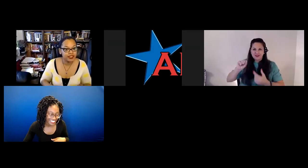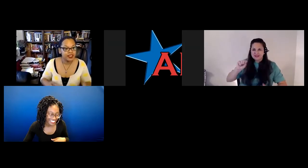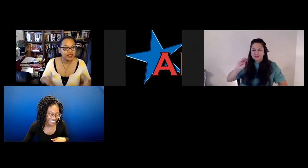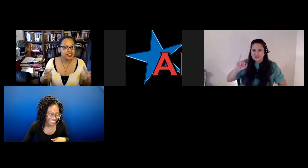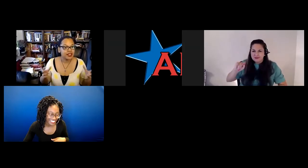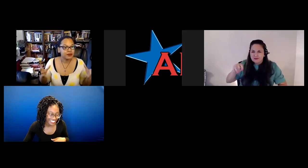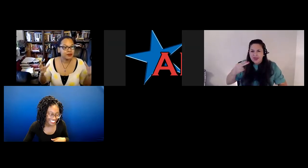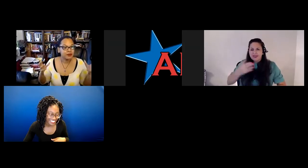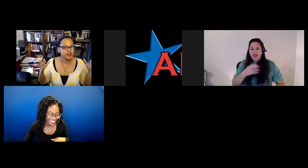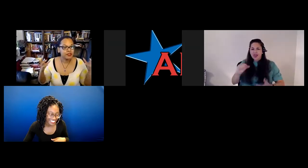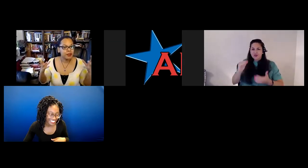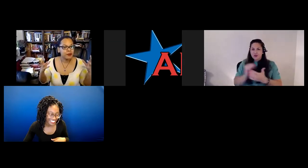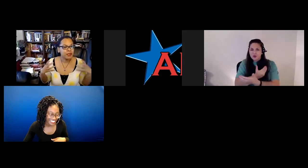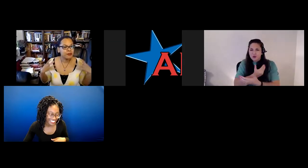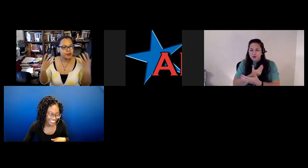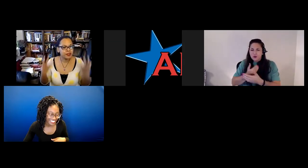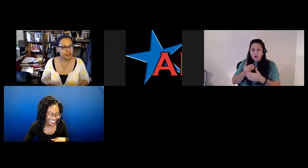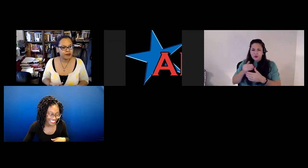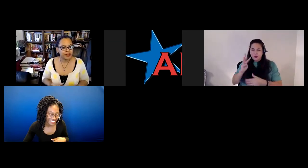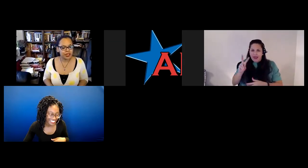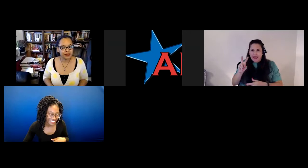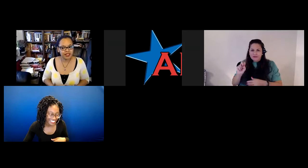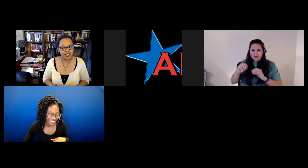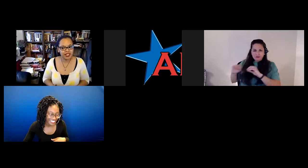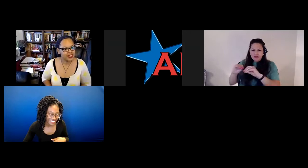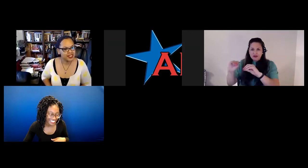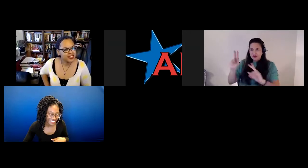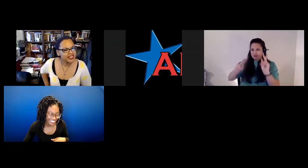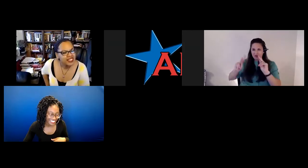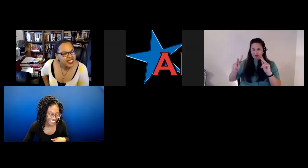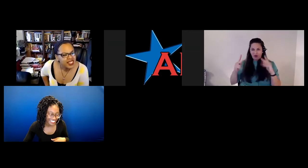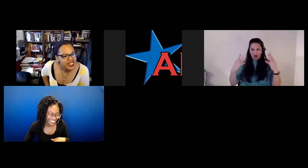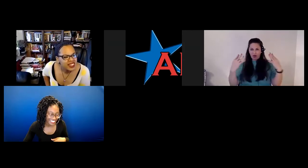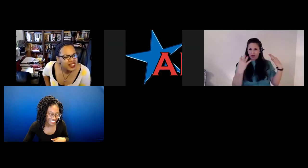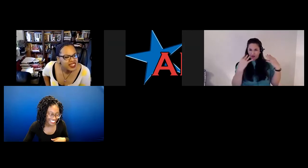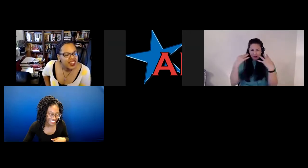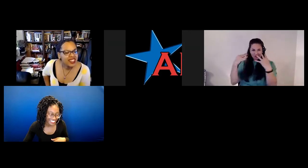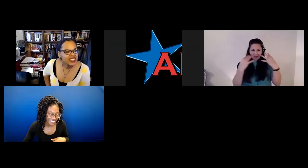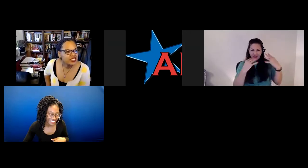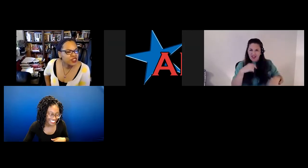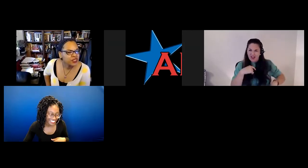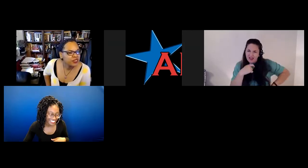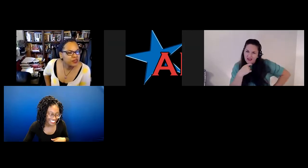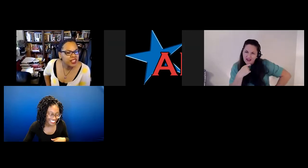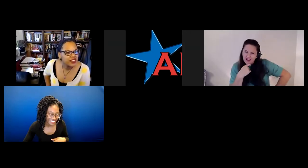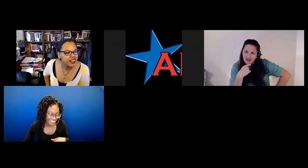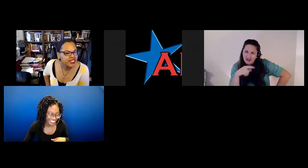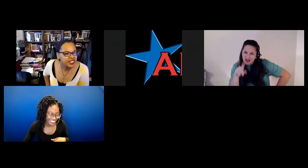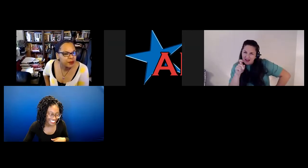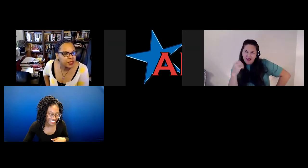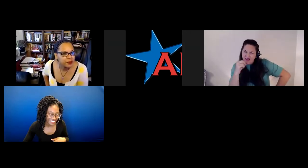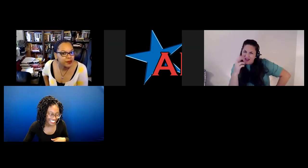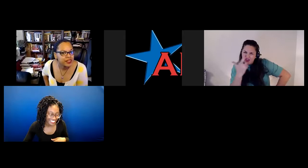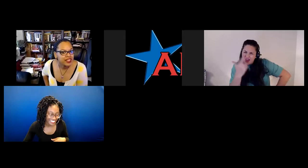movement. People would look at me when I was in there and they're like, I didn't know there was Black